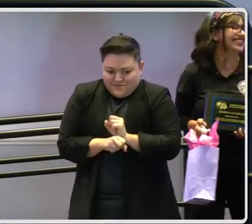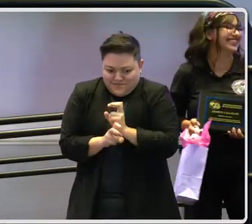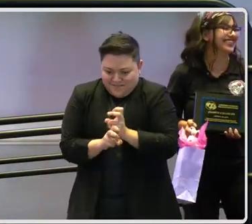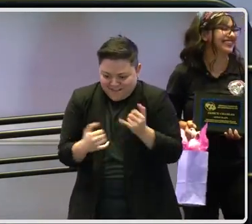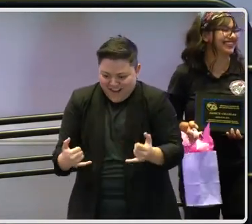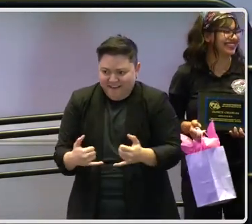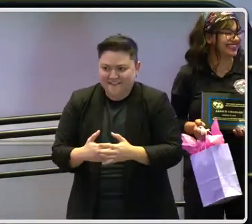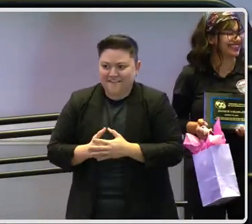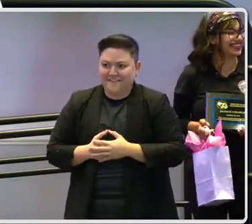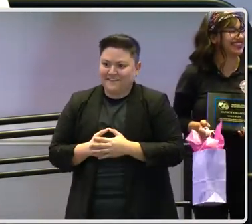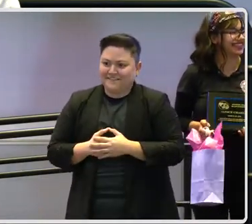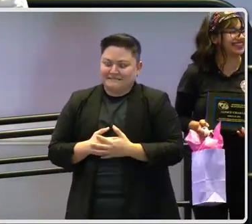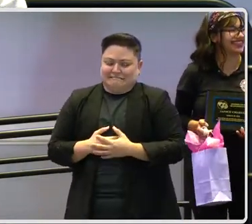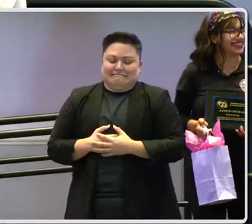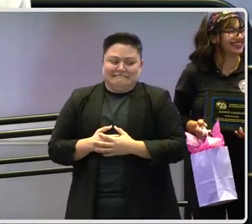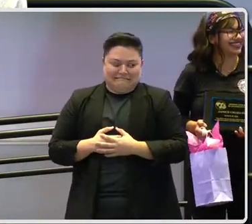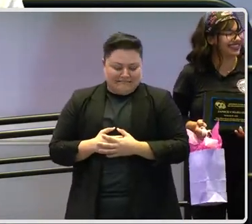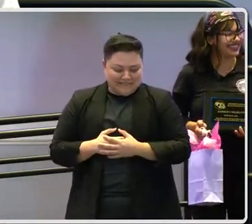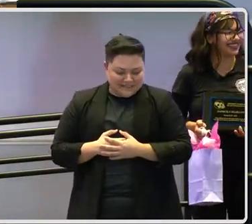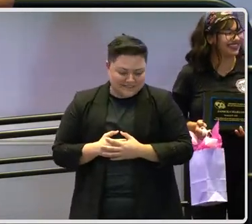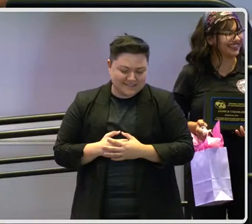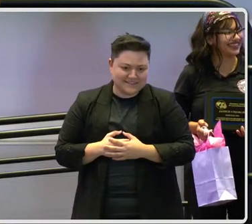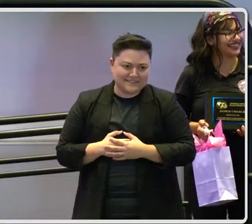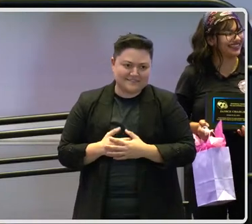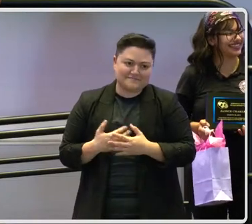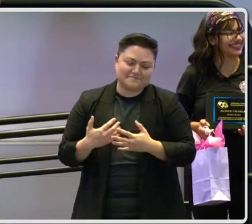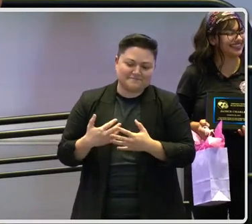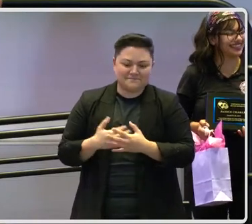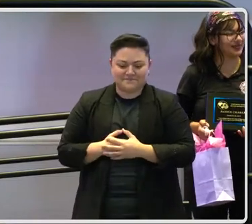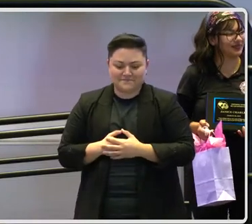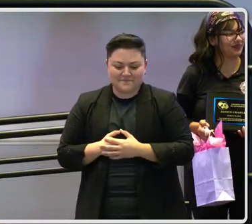I really got to put some work in, you know.